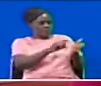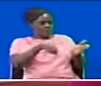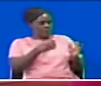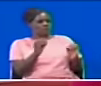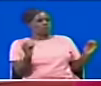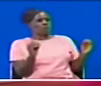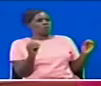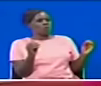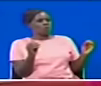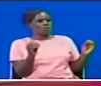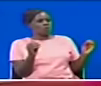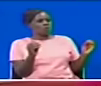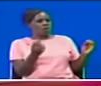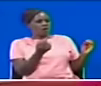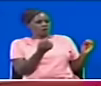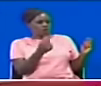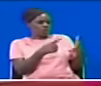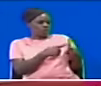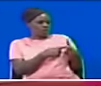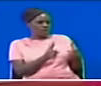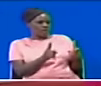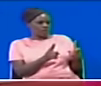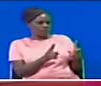around whatever issue. There's a few now who are starting with the Mama